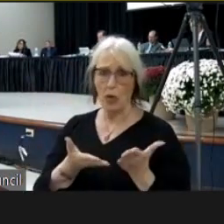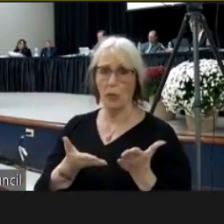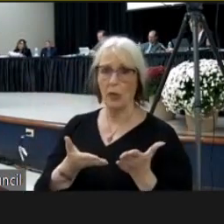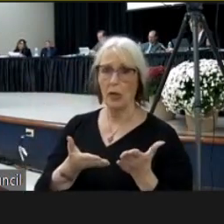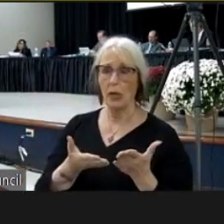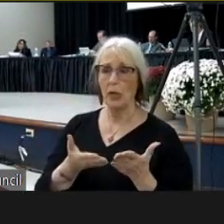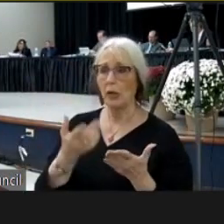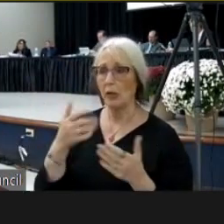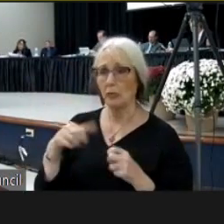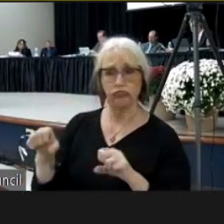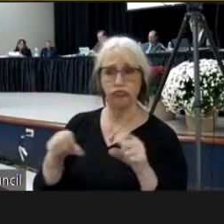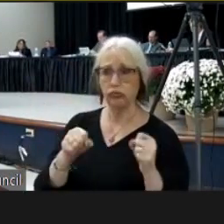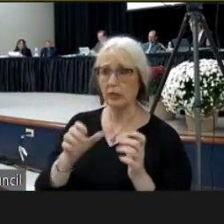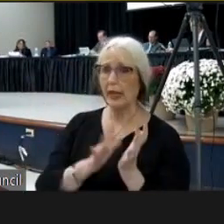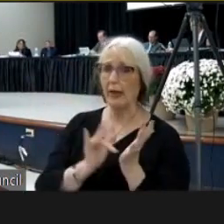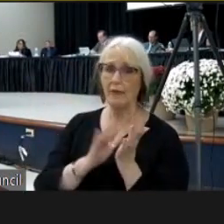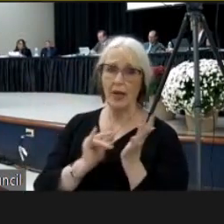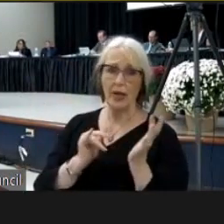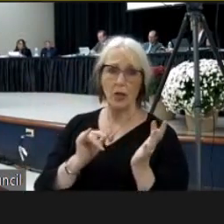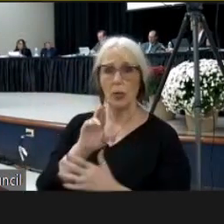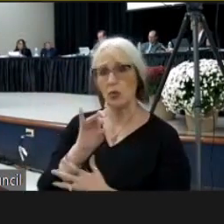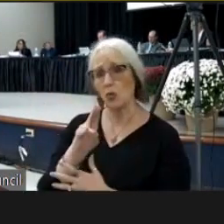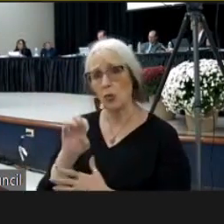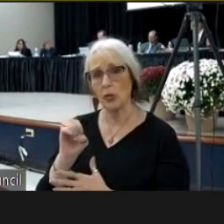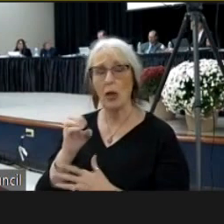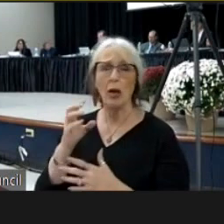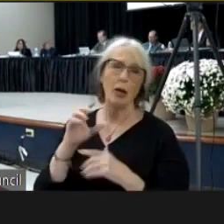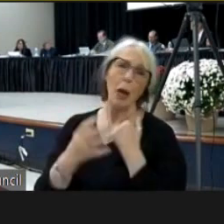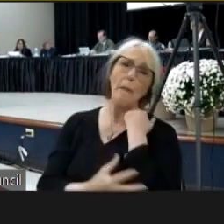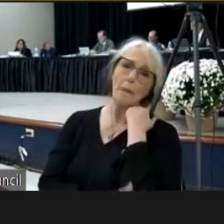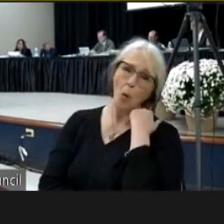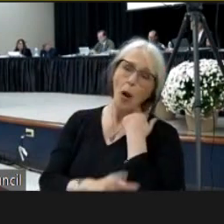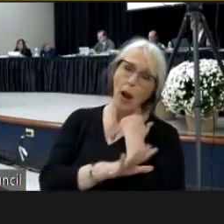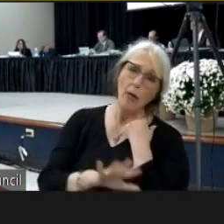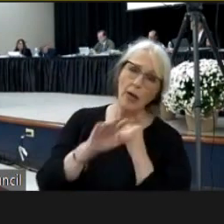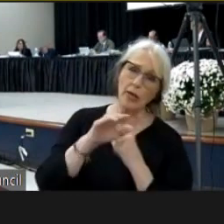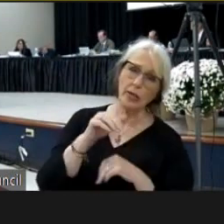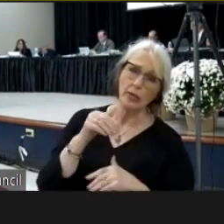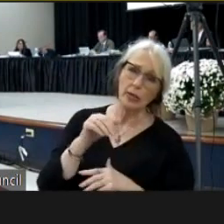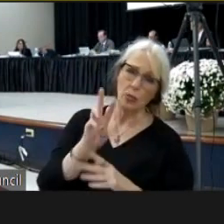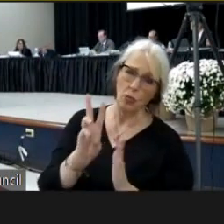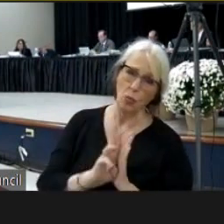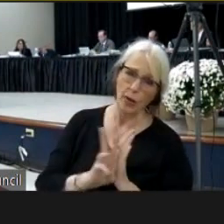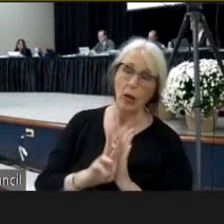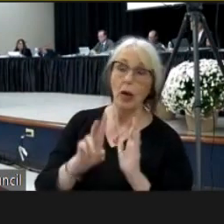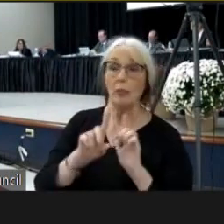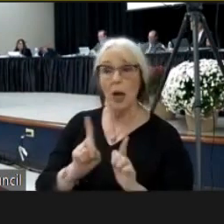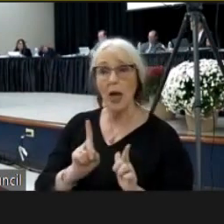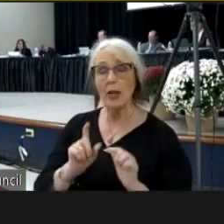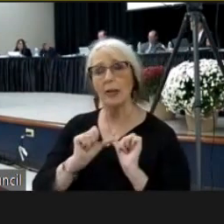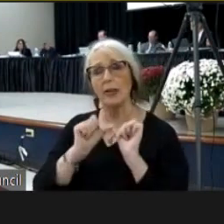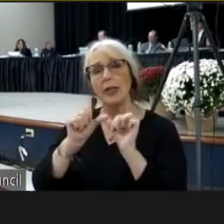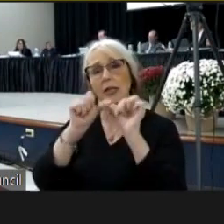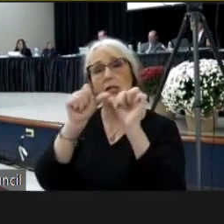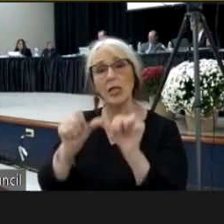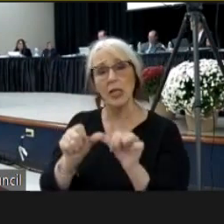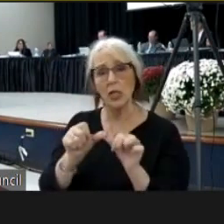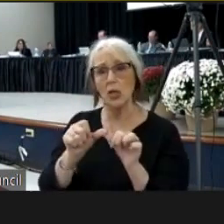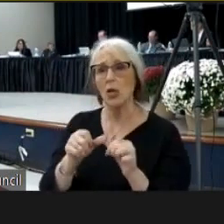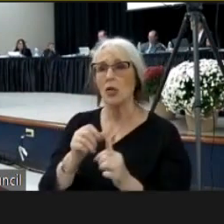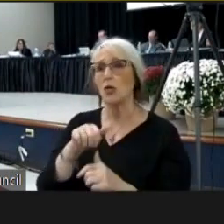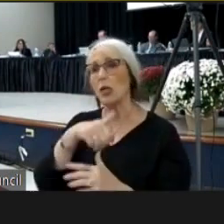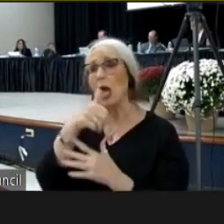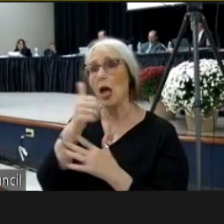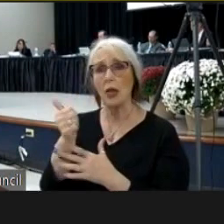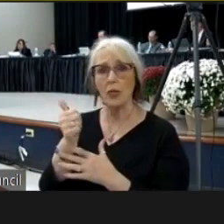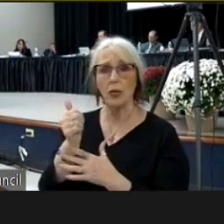resources, connecting right into those core neighborhoods of Waco, but also reaching out further into the existing neighborhoods